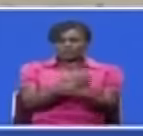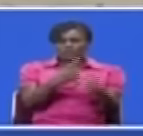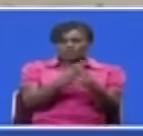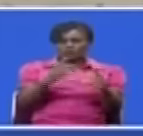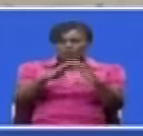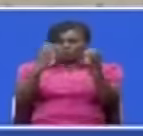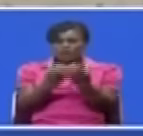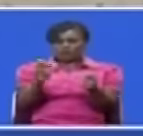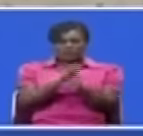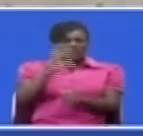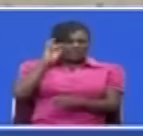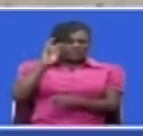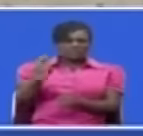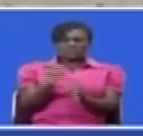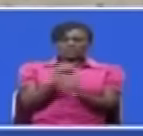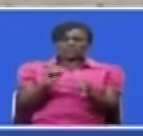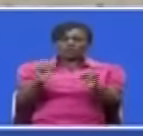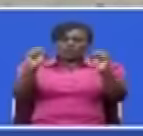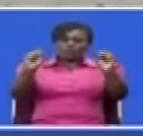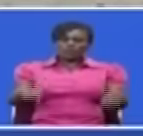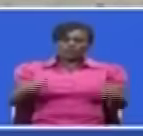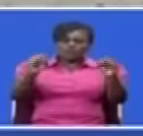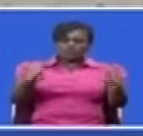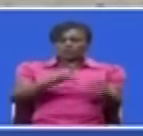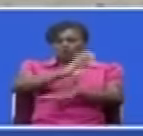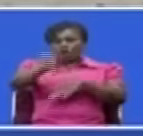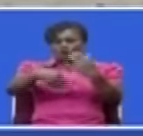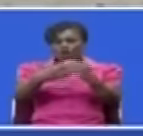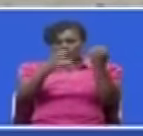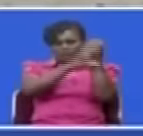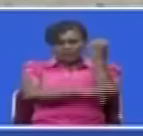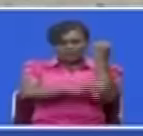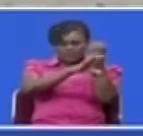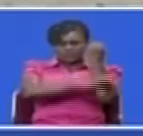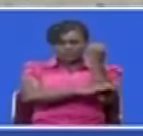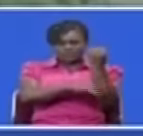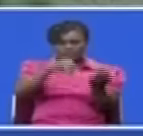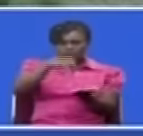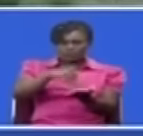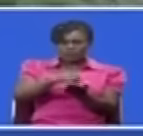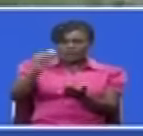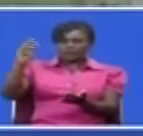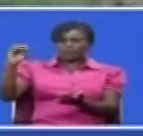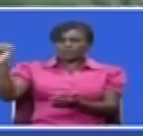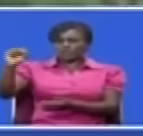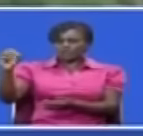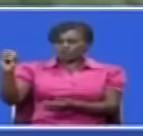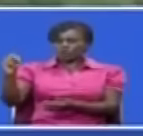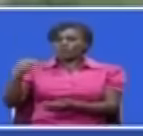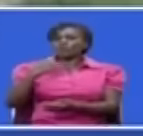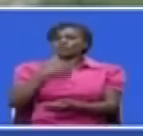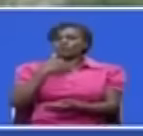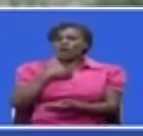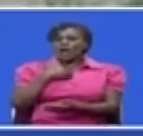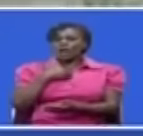contingent. We do not see the capability for all the countries that put together AMISOM to come up with a replacement